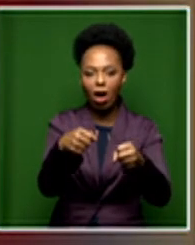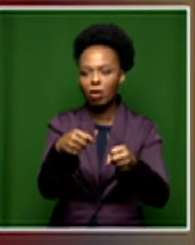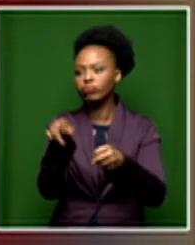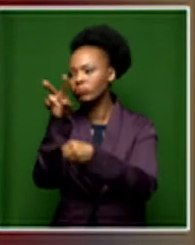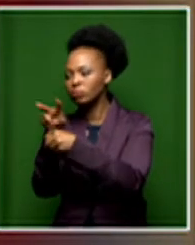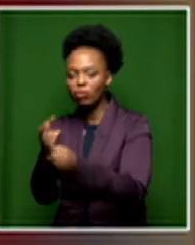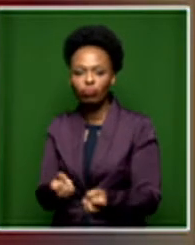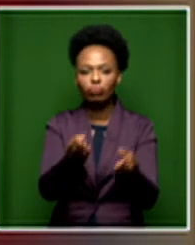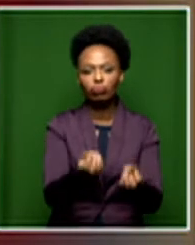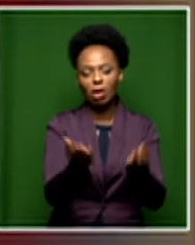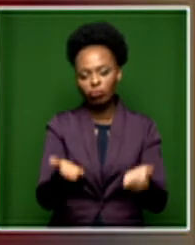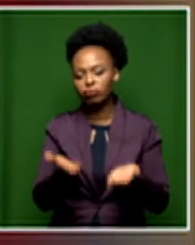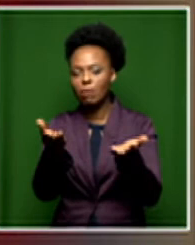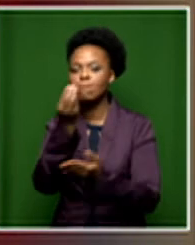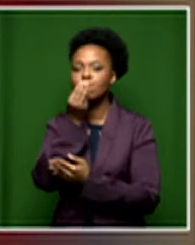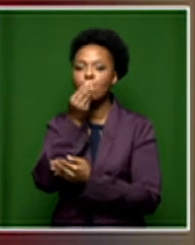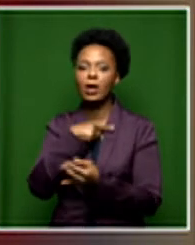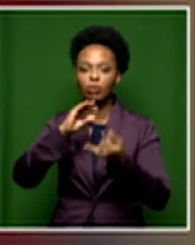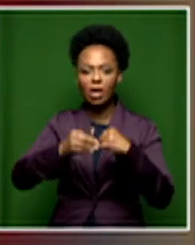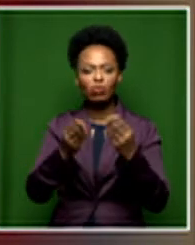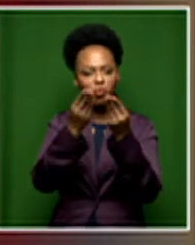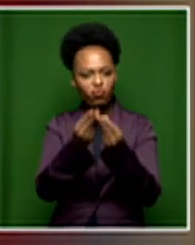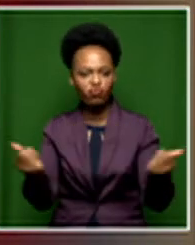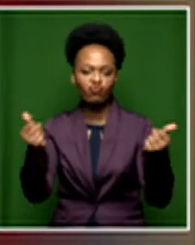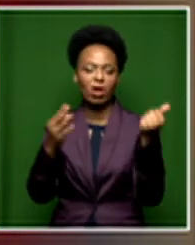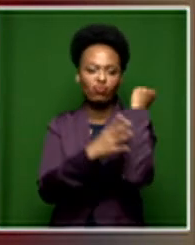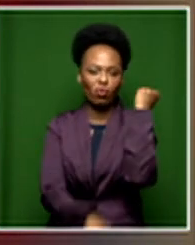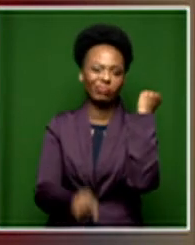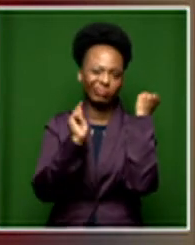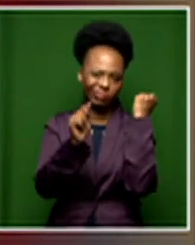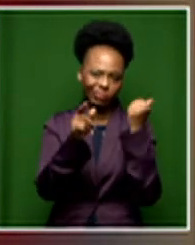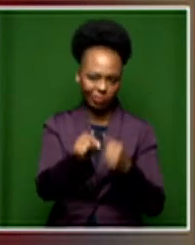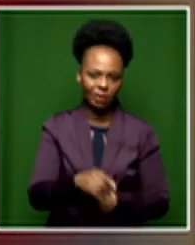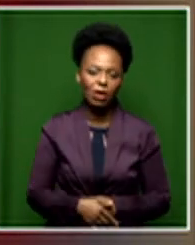NGO that seeks to eradicate poverty through food delivery to disadvantaged